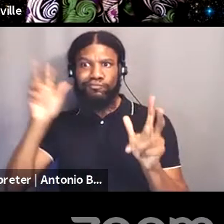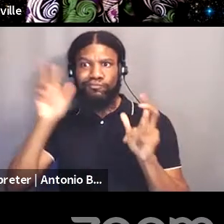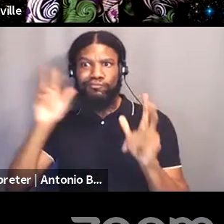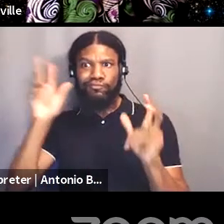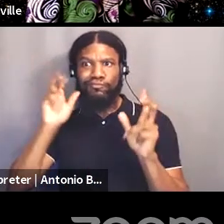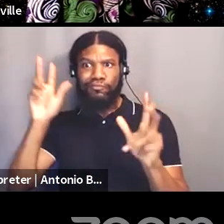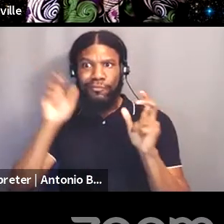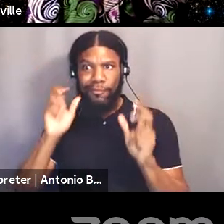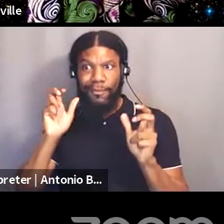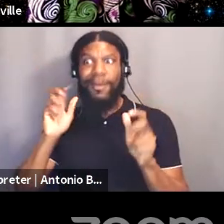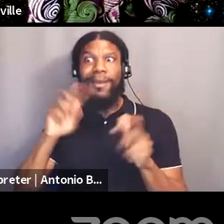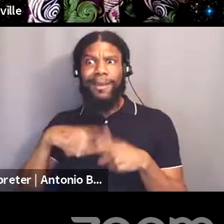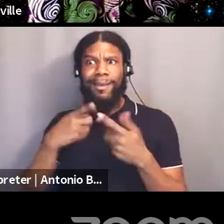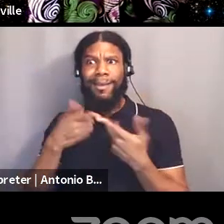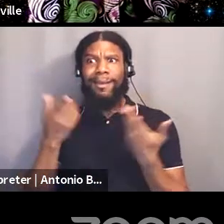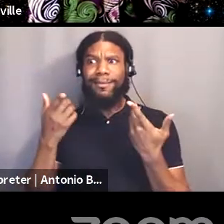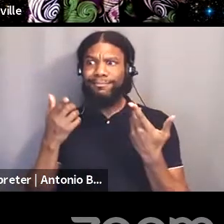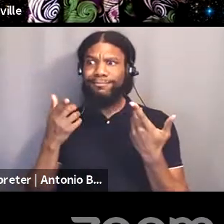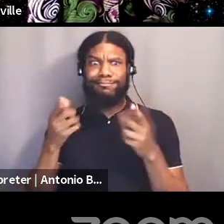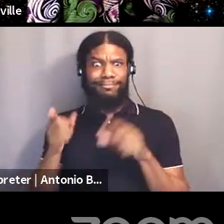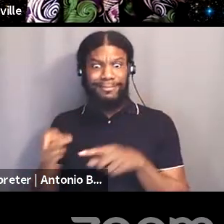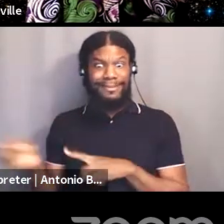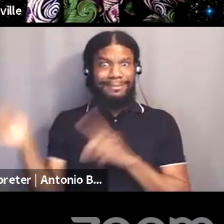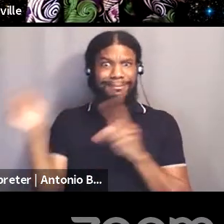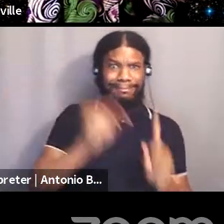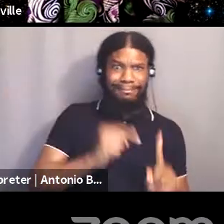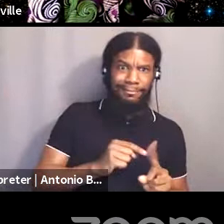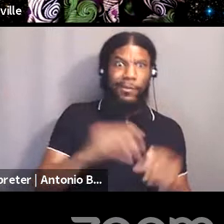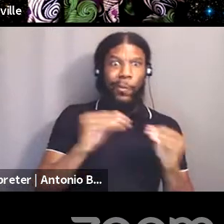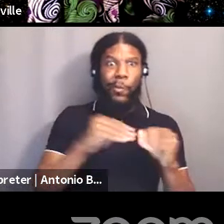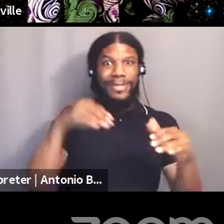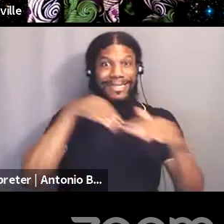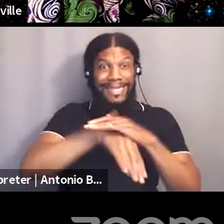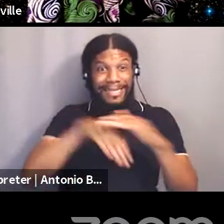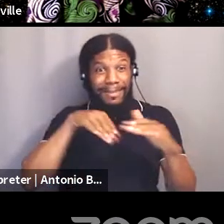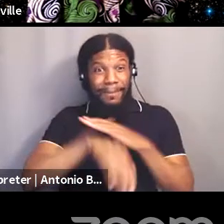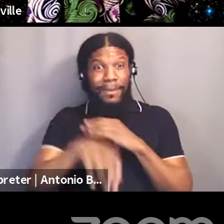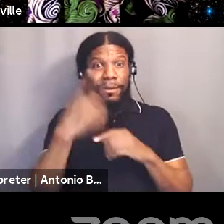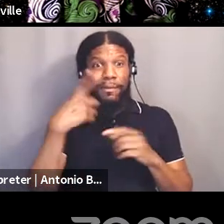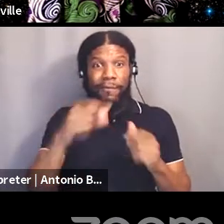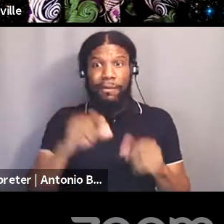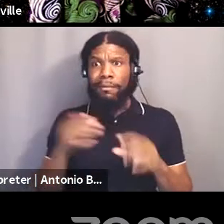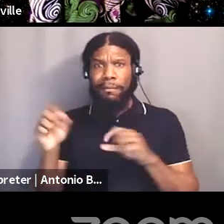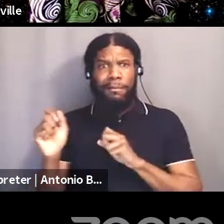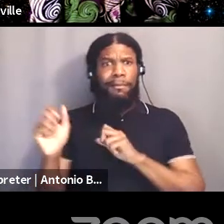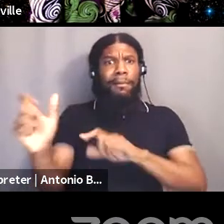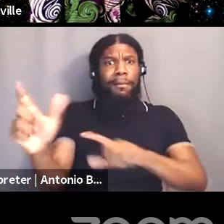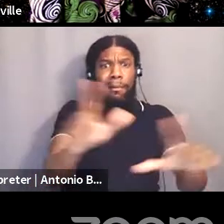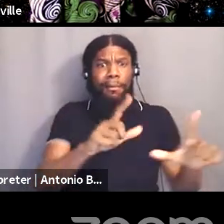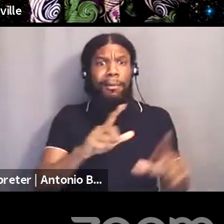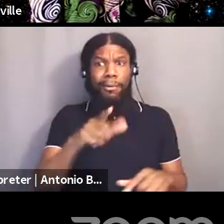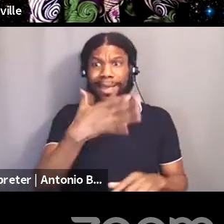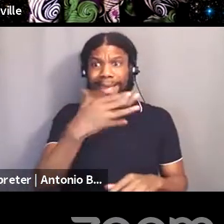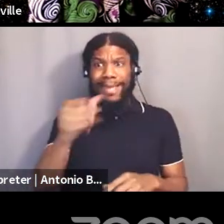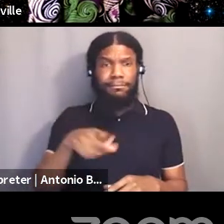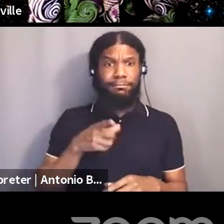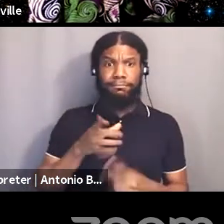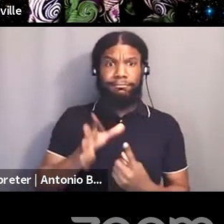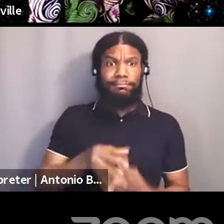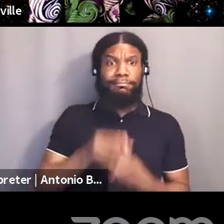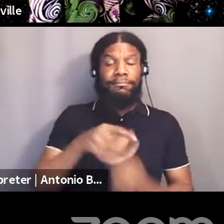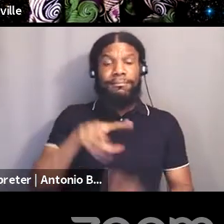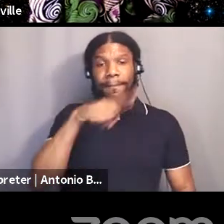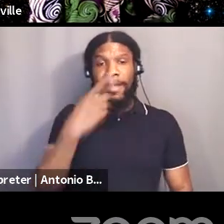but to really kind of go deeper into the politics of accessibility, especially for a Black non-hearing